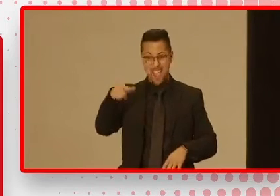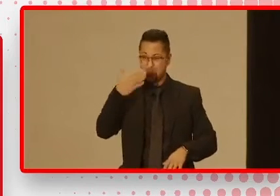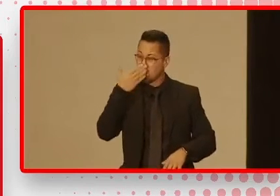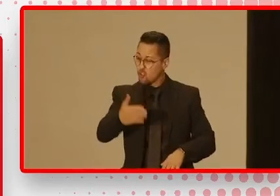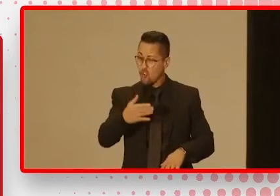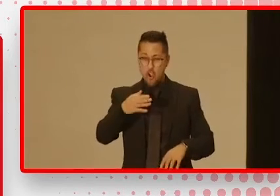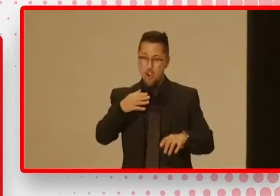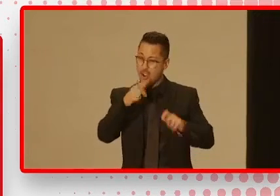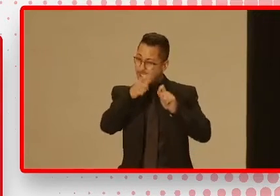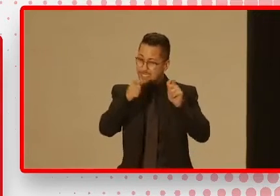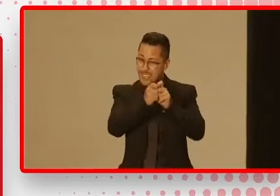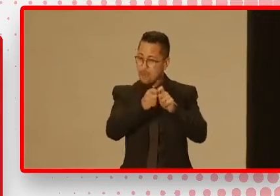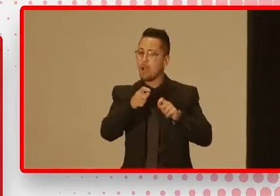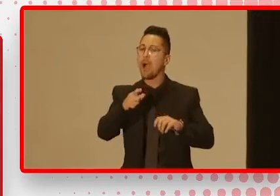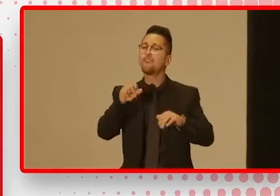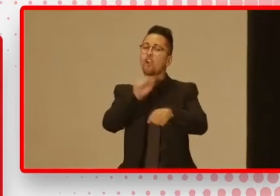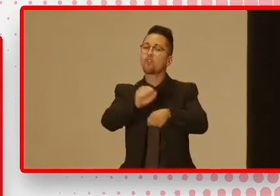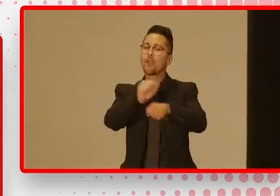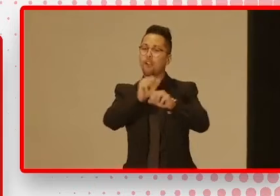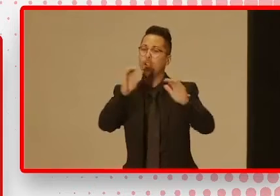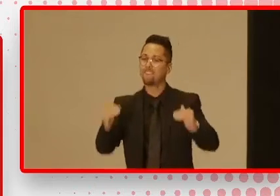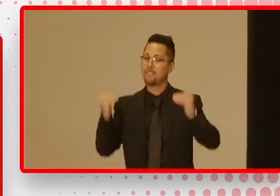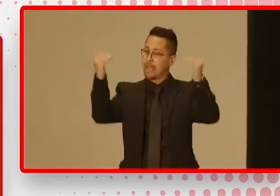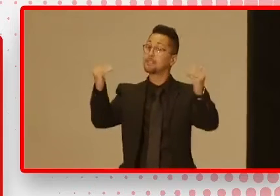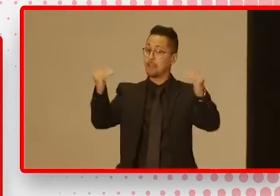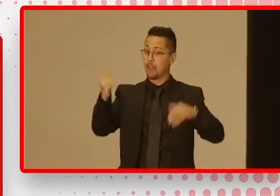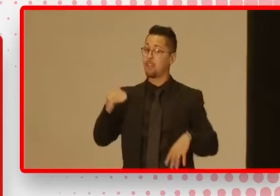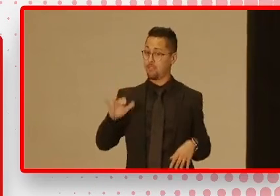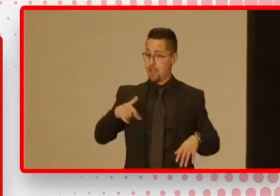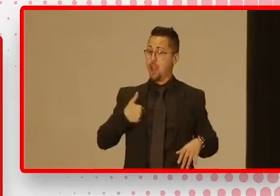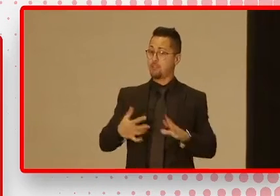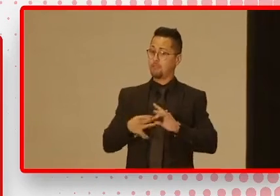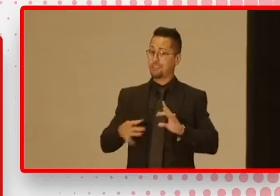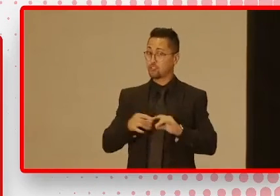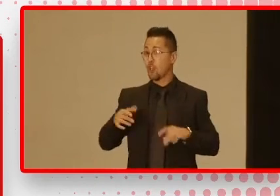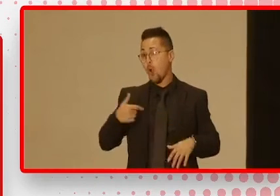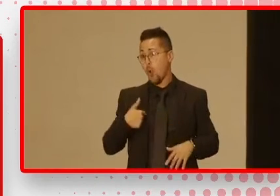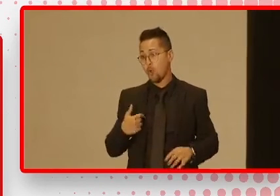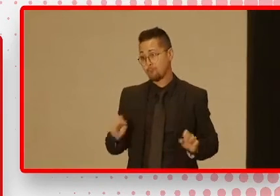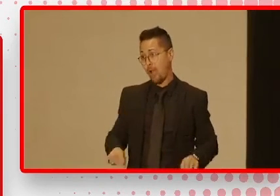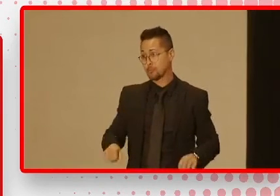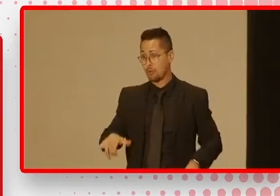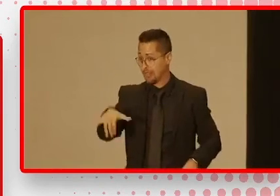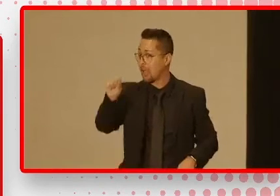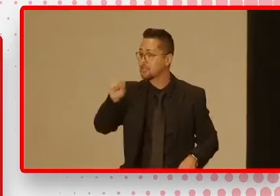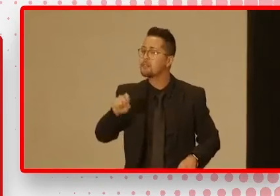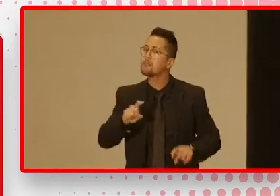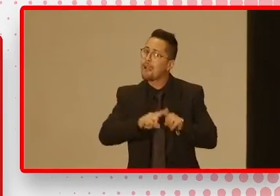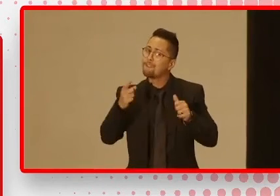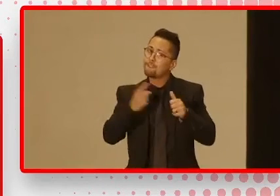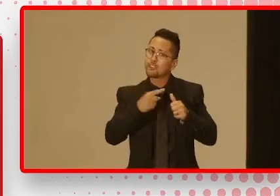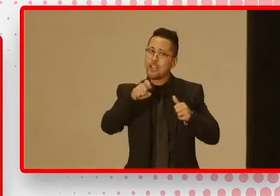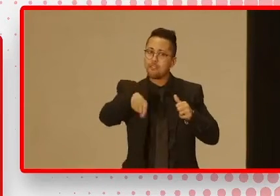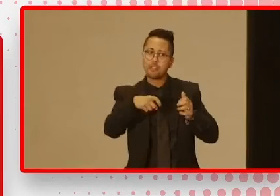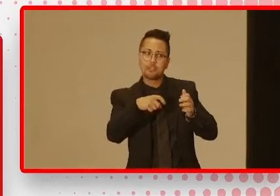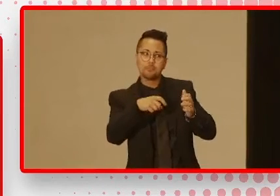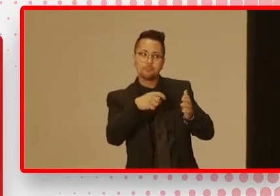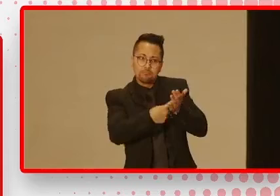career advancement that we were talking about at the beginning. So more than likely, yes, but you would have to go through that eligibility process